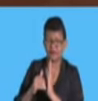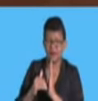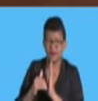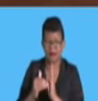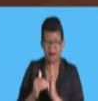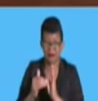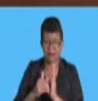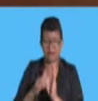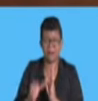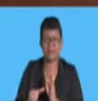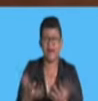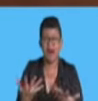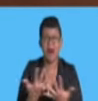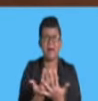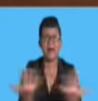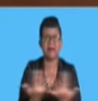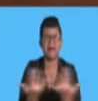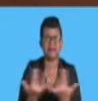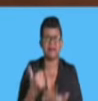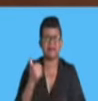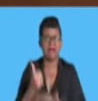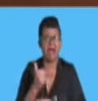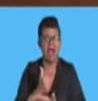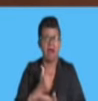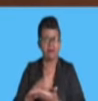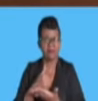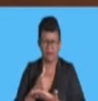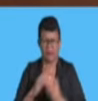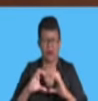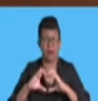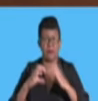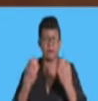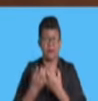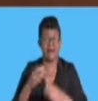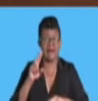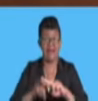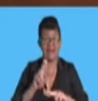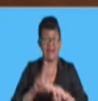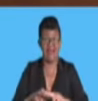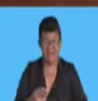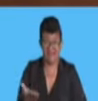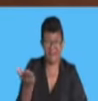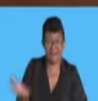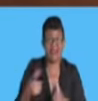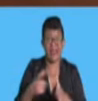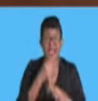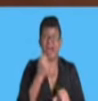Public Accounts Committee during my time as Prime Minister, and the father of the Honorable Attorney General.